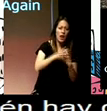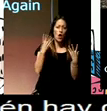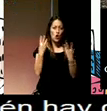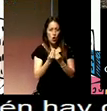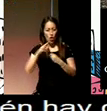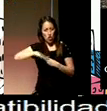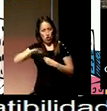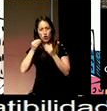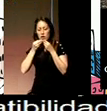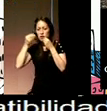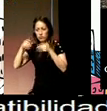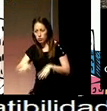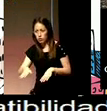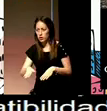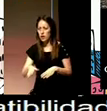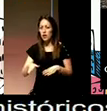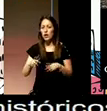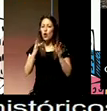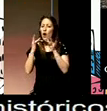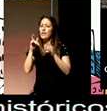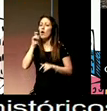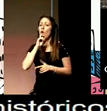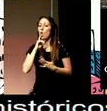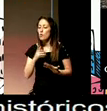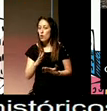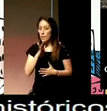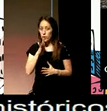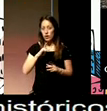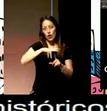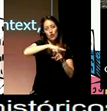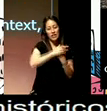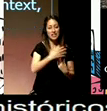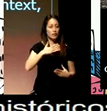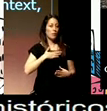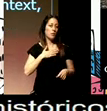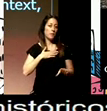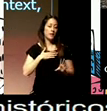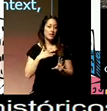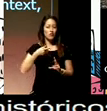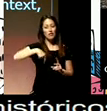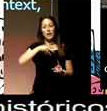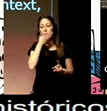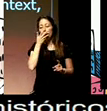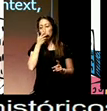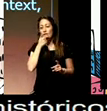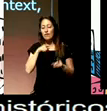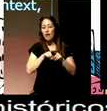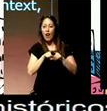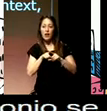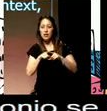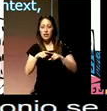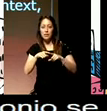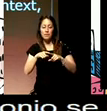a modern and transparent solution has been preferred. In this case, the lifts are made of steel and glass.